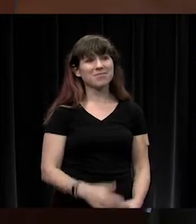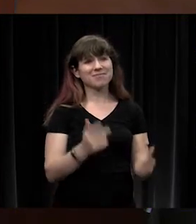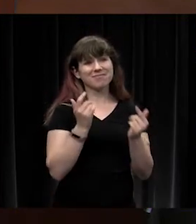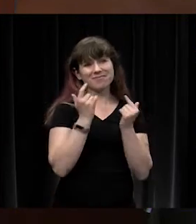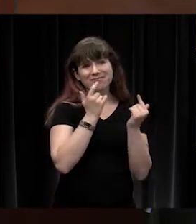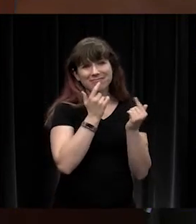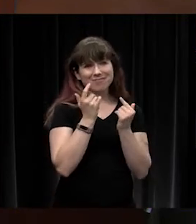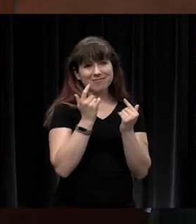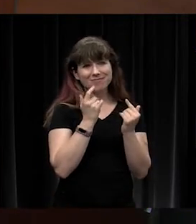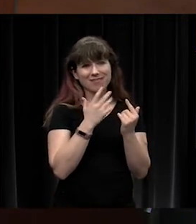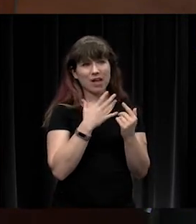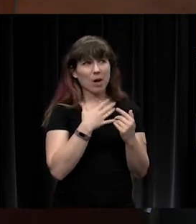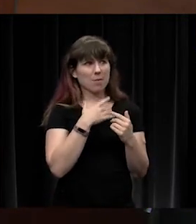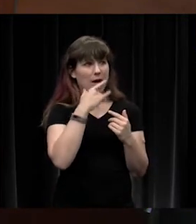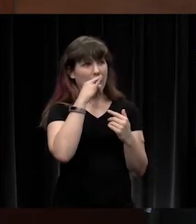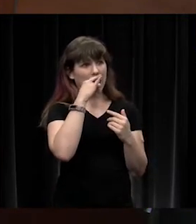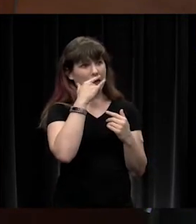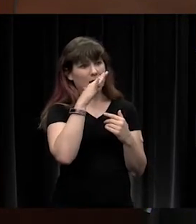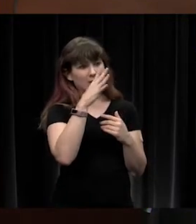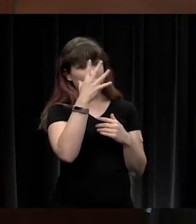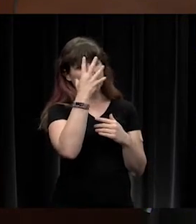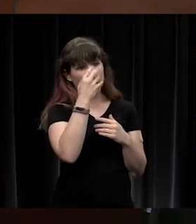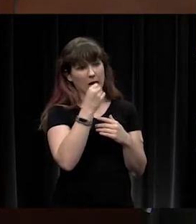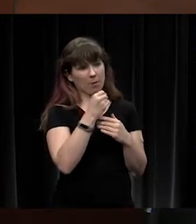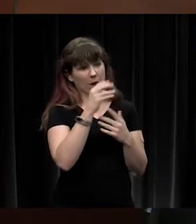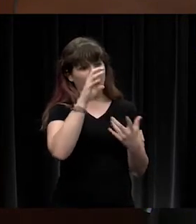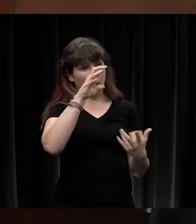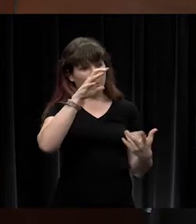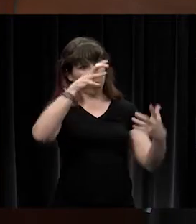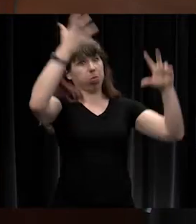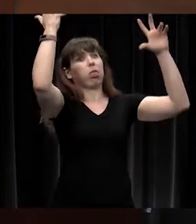I know my kids are way off.